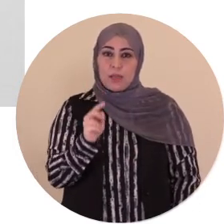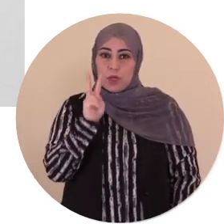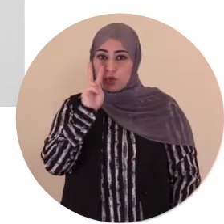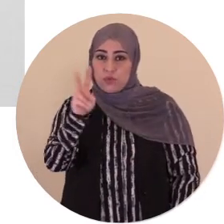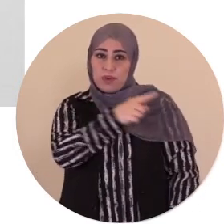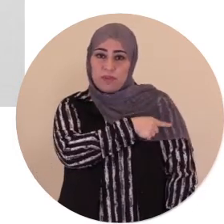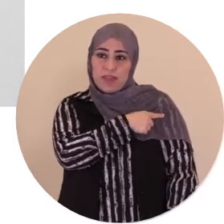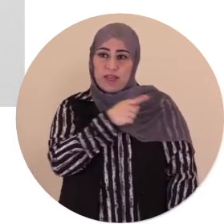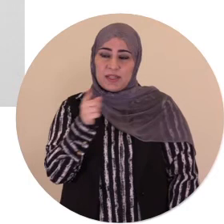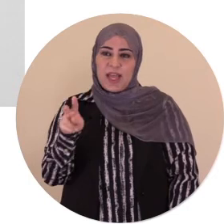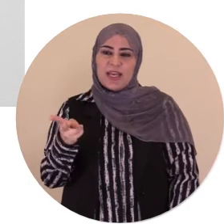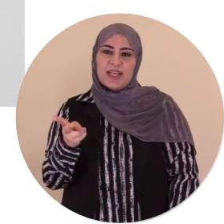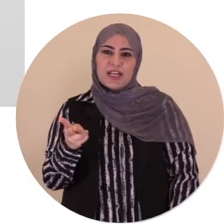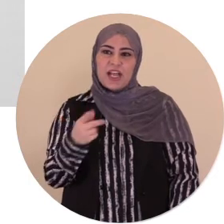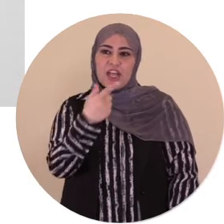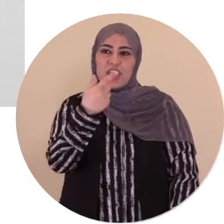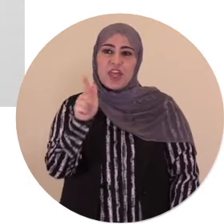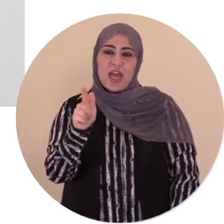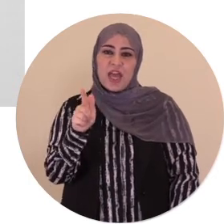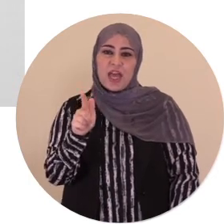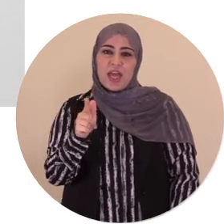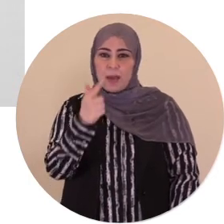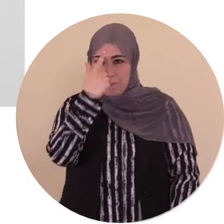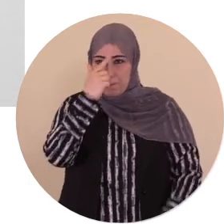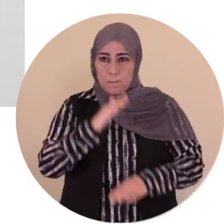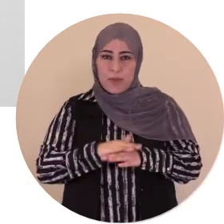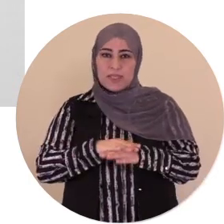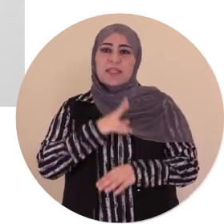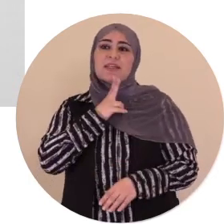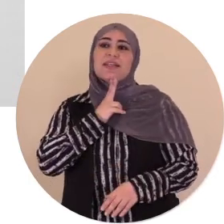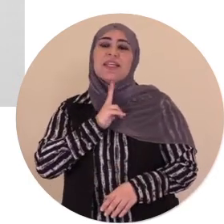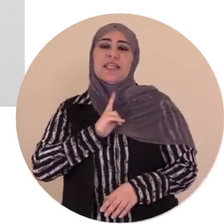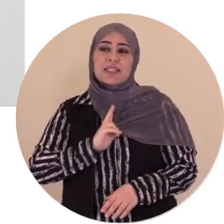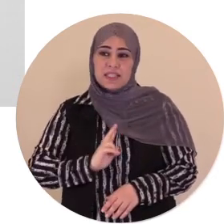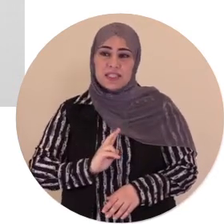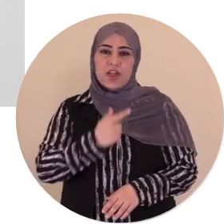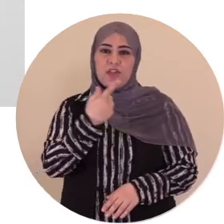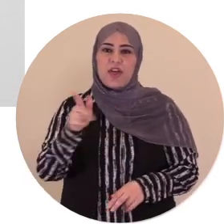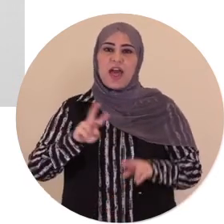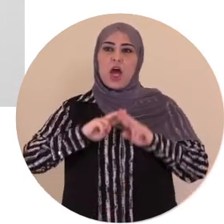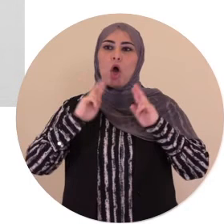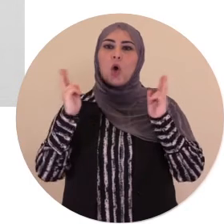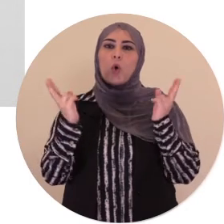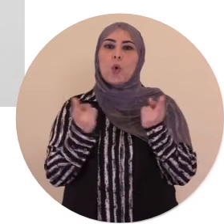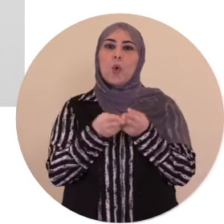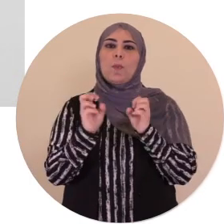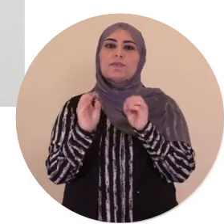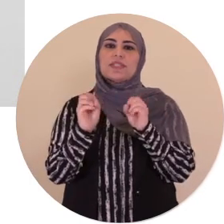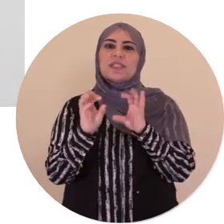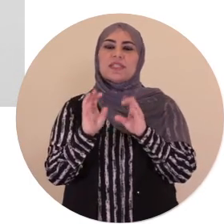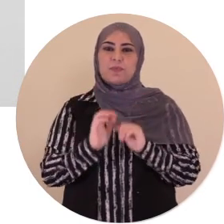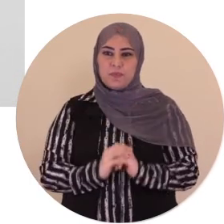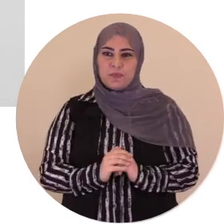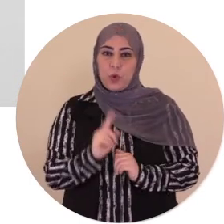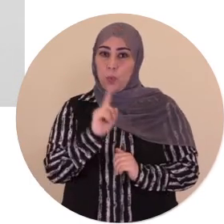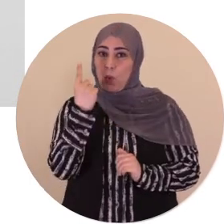here is in plural form. What will change? Or will it be the same? What do you think? No, it will change, of course.